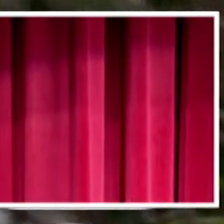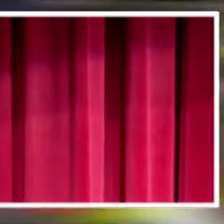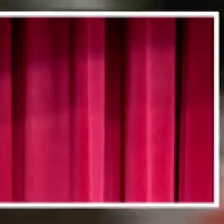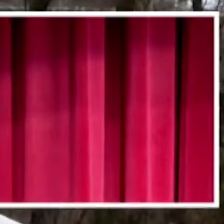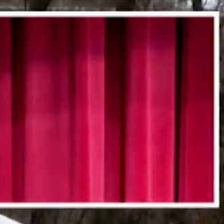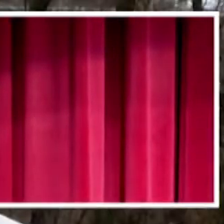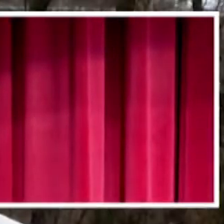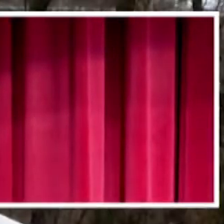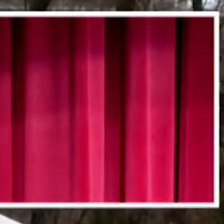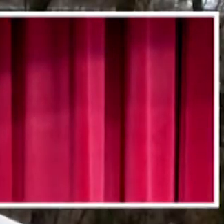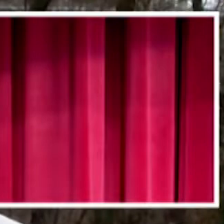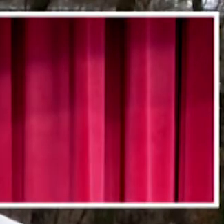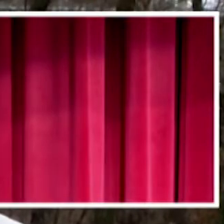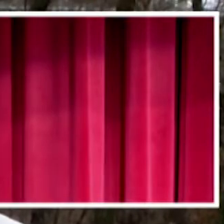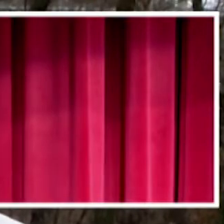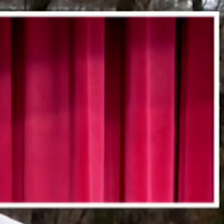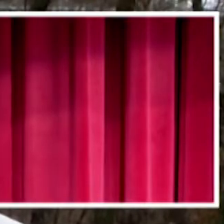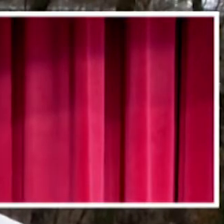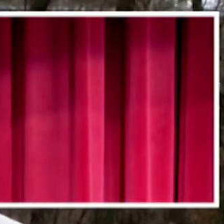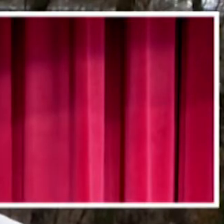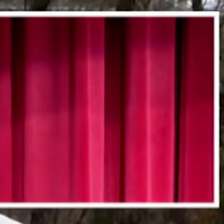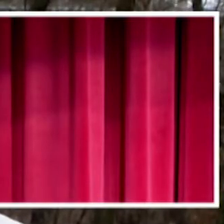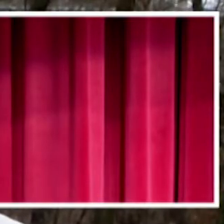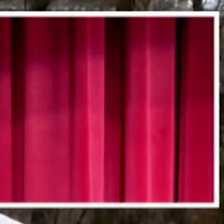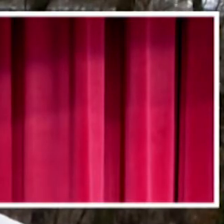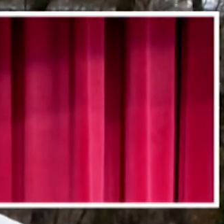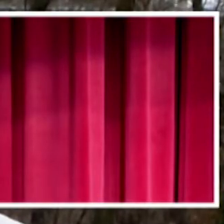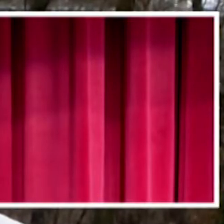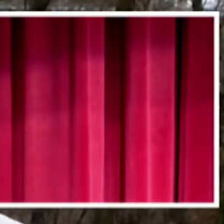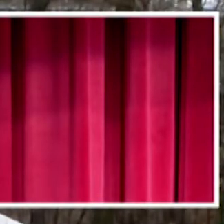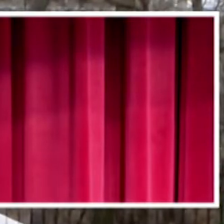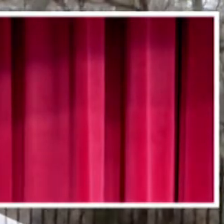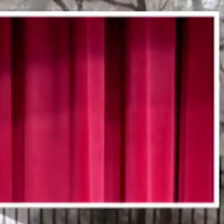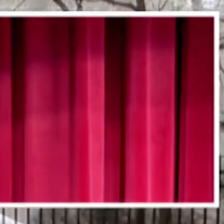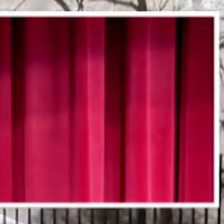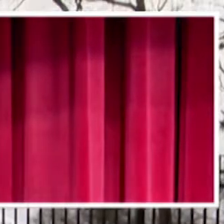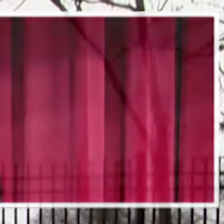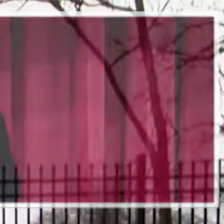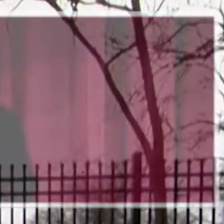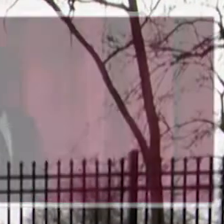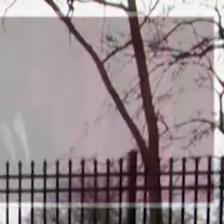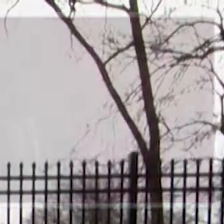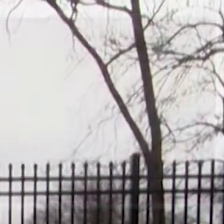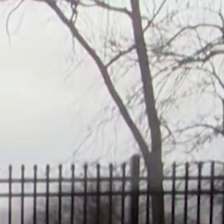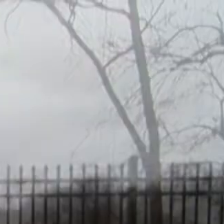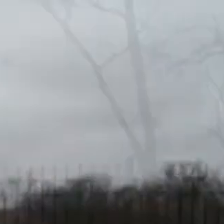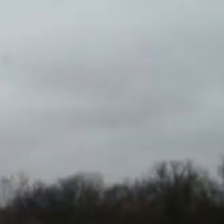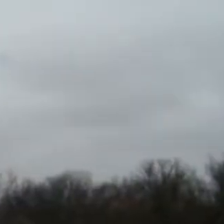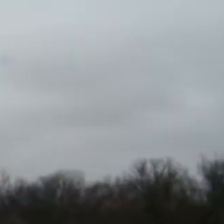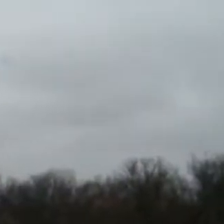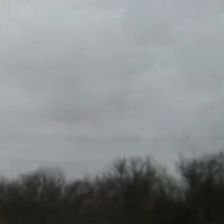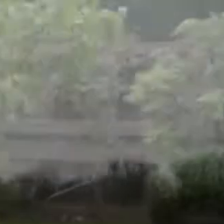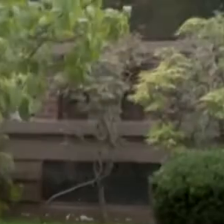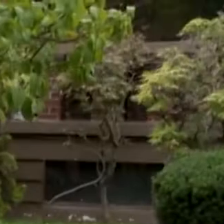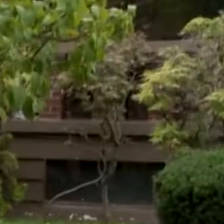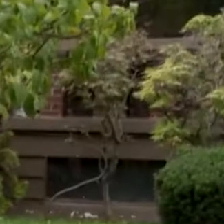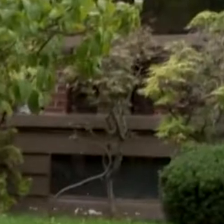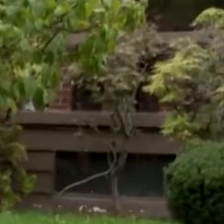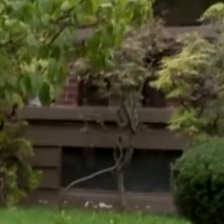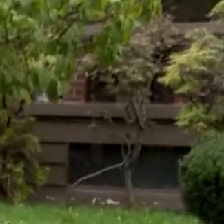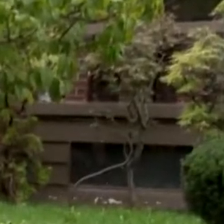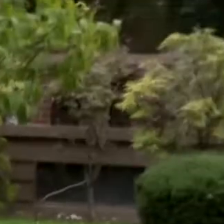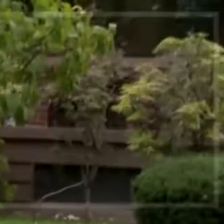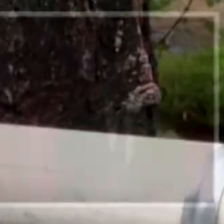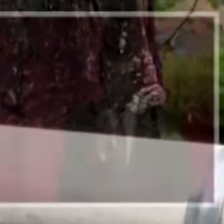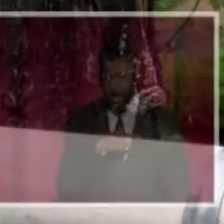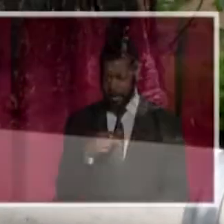really wonderful to have the mayor and the administration decide to commit and to invest in this island.